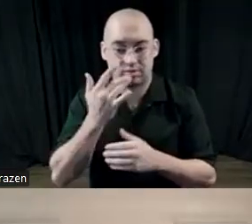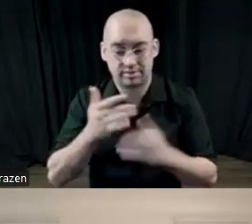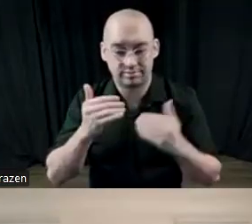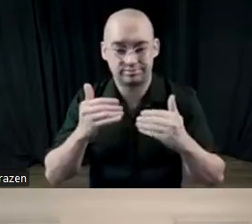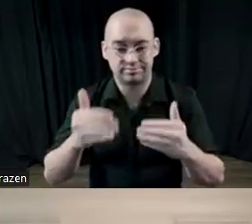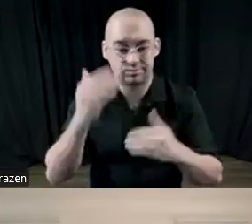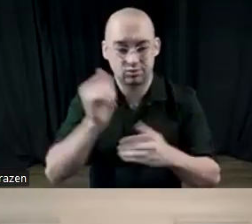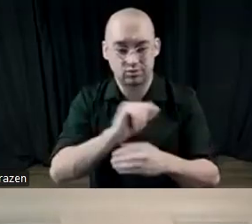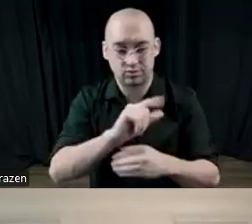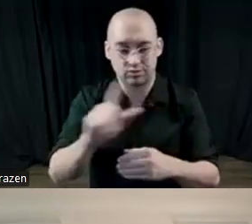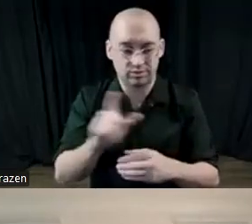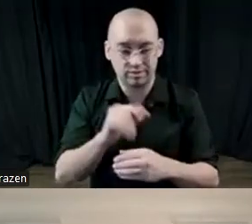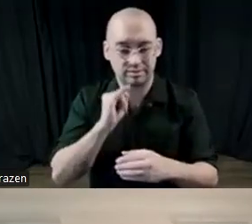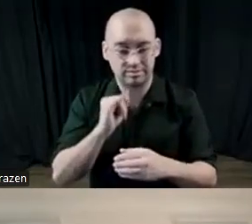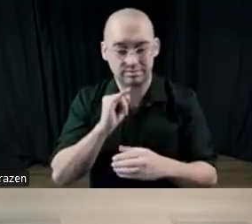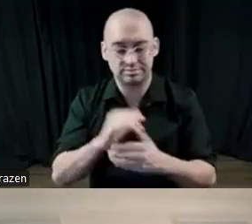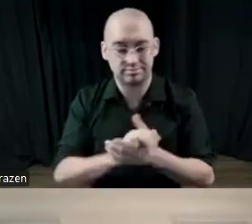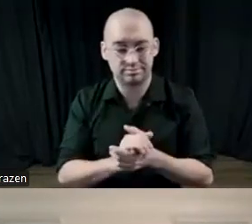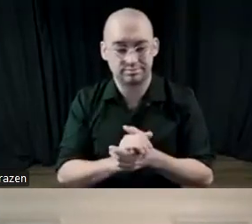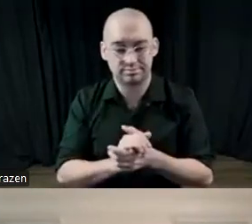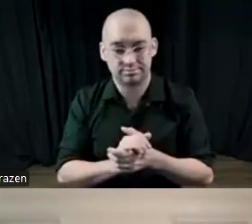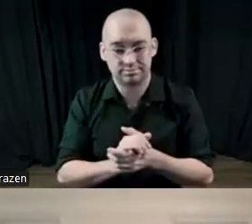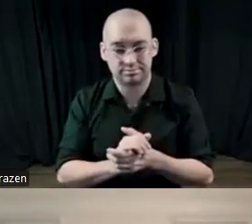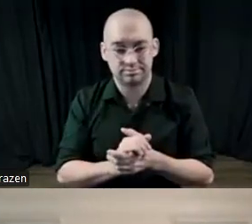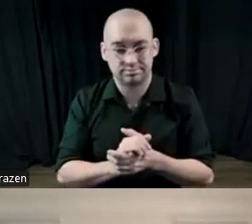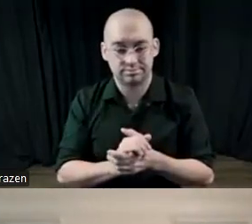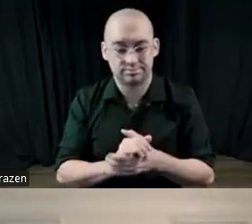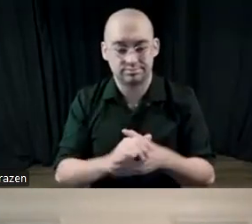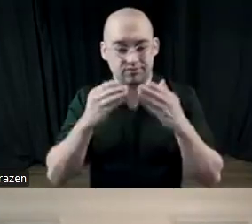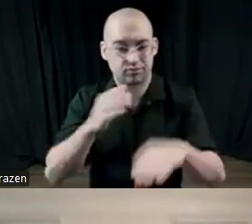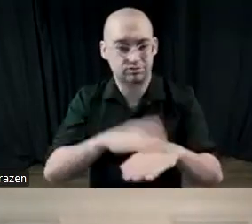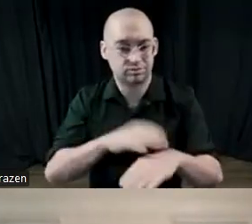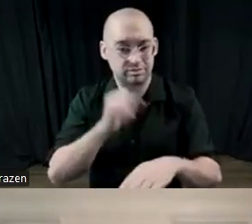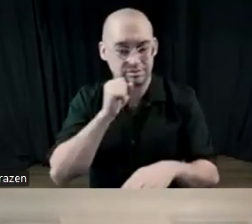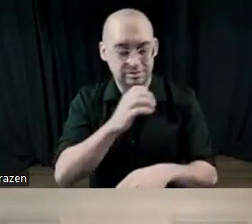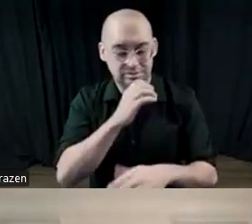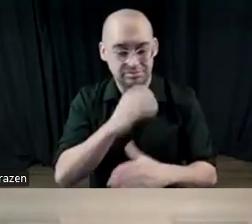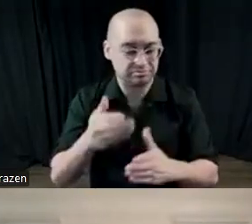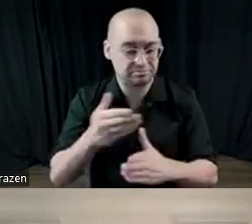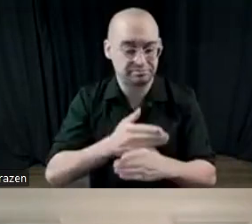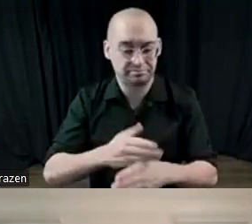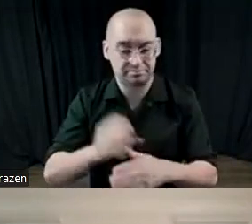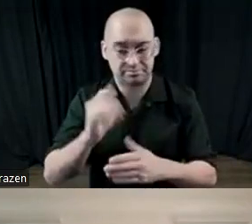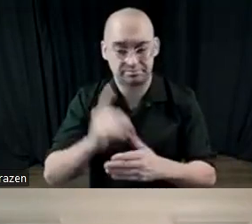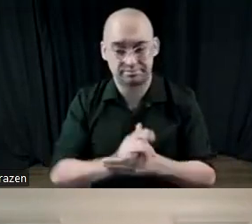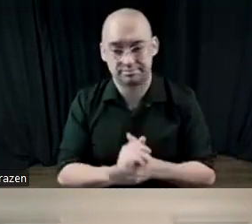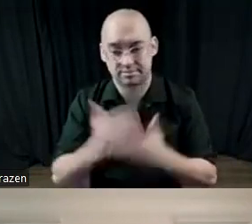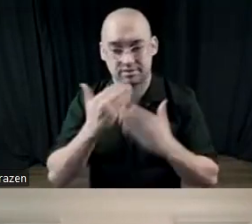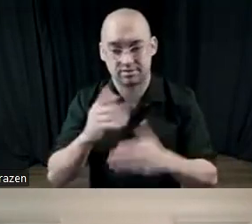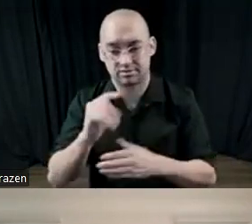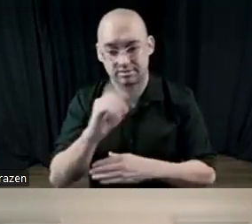are for seniors and those with dementia. So I appreciate all the work everybody's doing. Thanks so much, Todd, and thanks for your